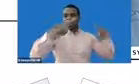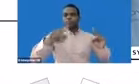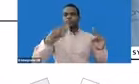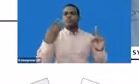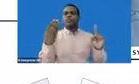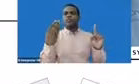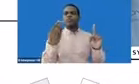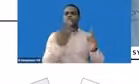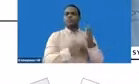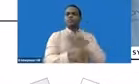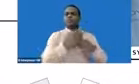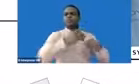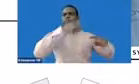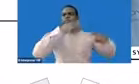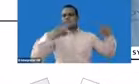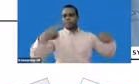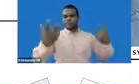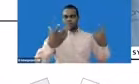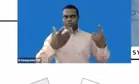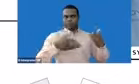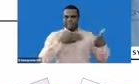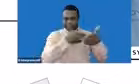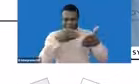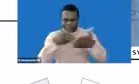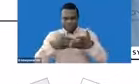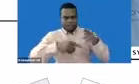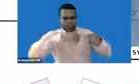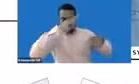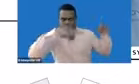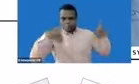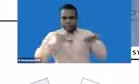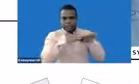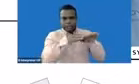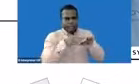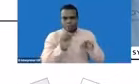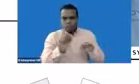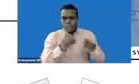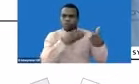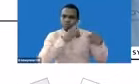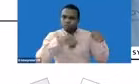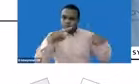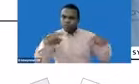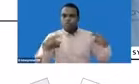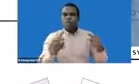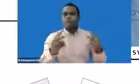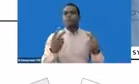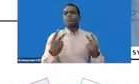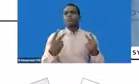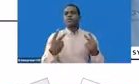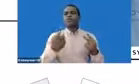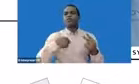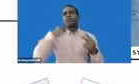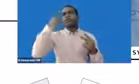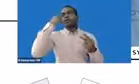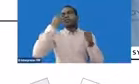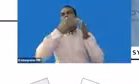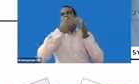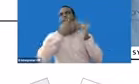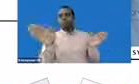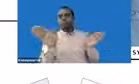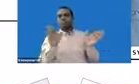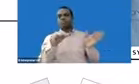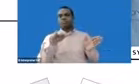wide group or variety of users. So feedback is more